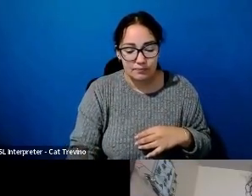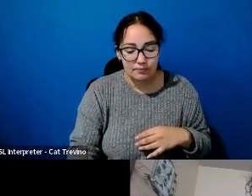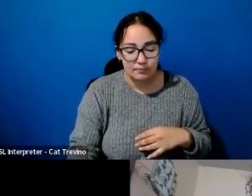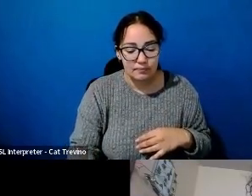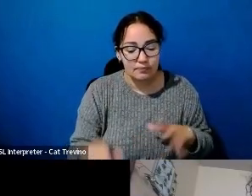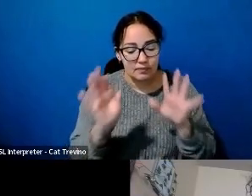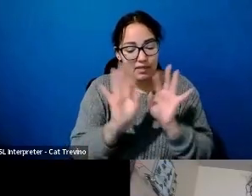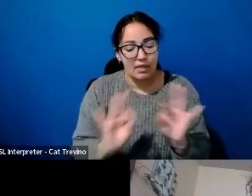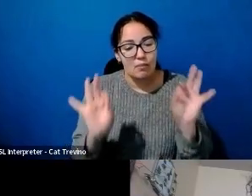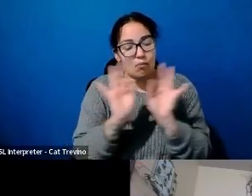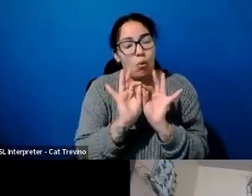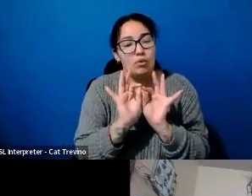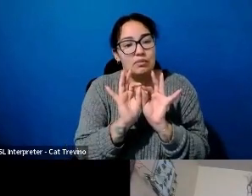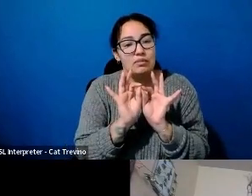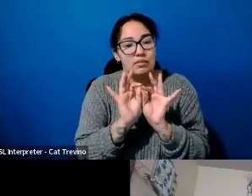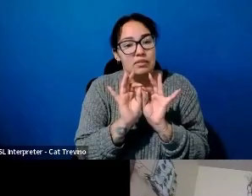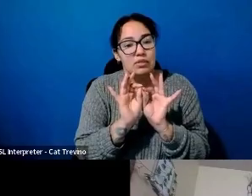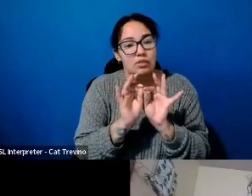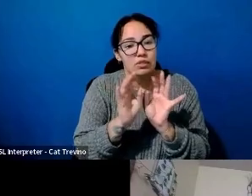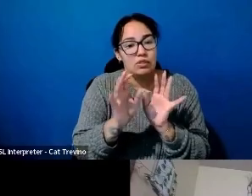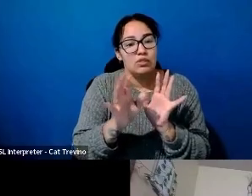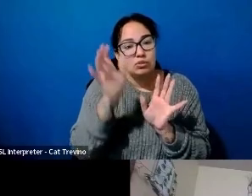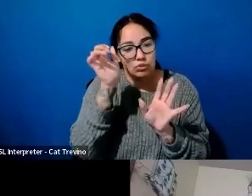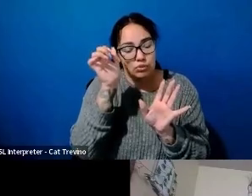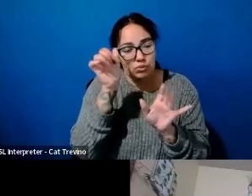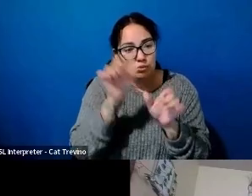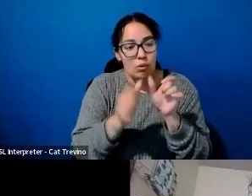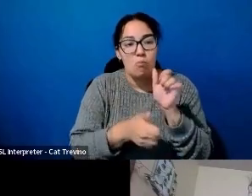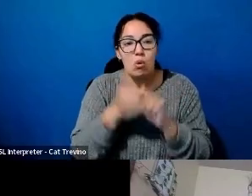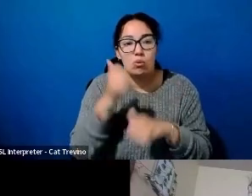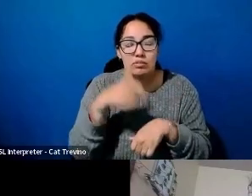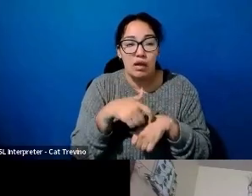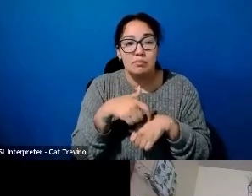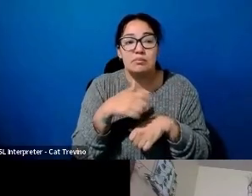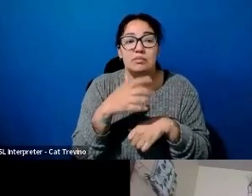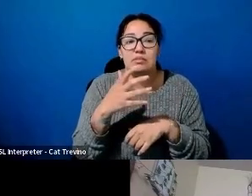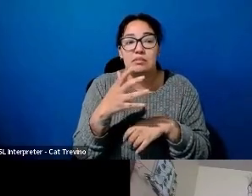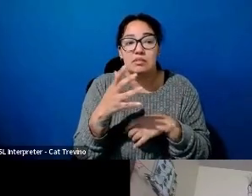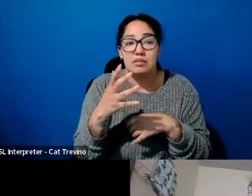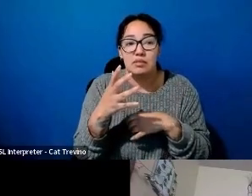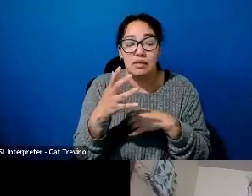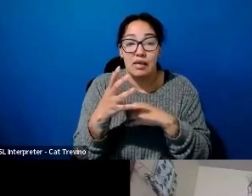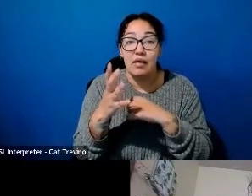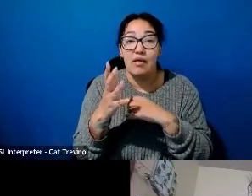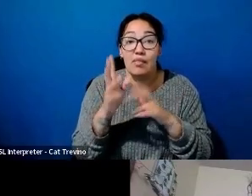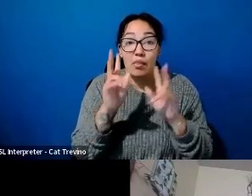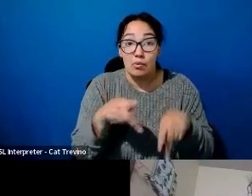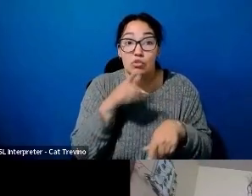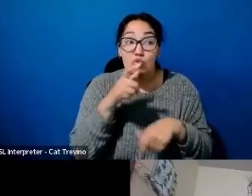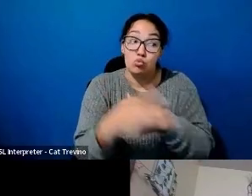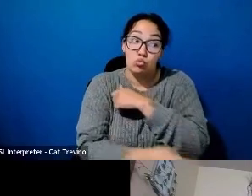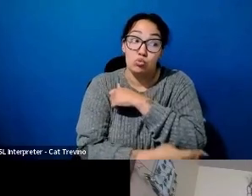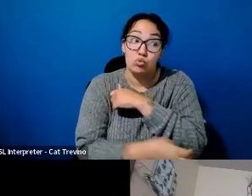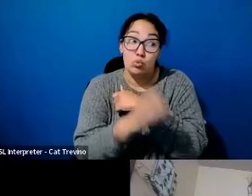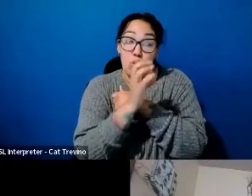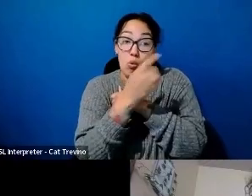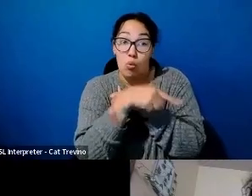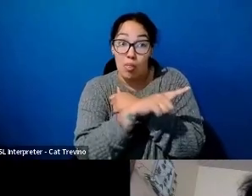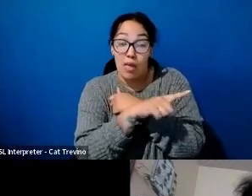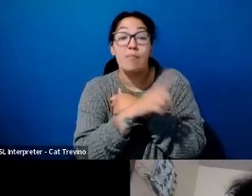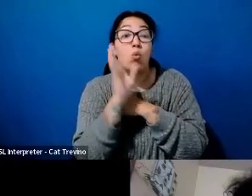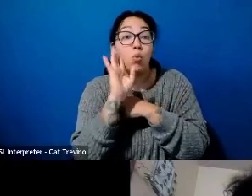it's important for us to remember that a lot of times a trafficker will accompany a young person to their